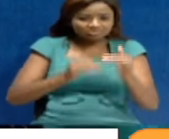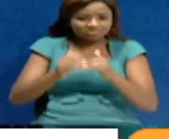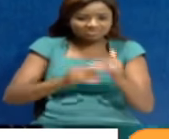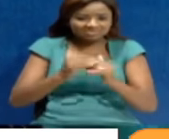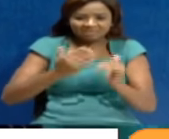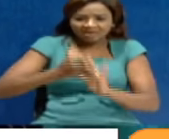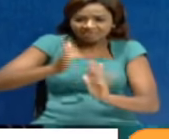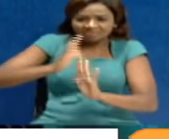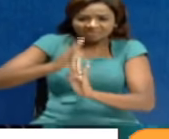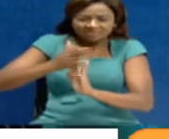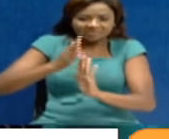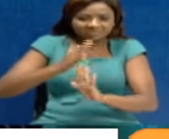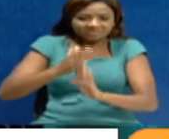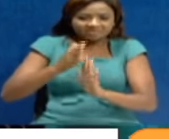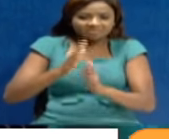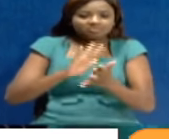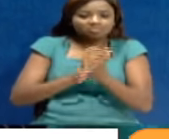and sidestepping the SRC.